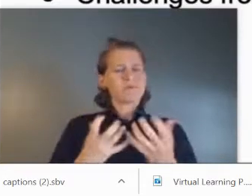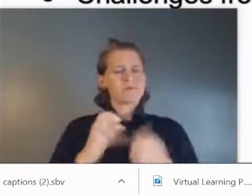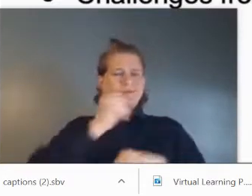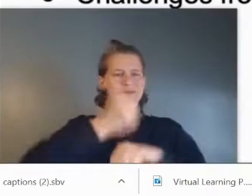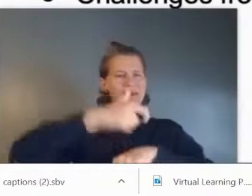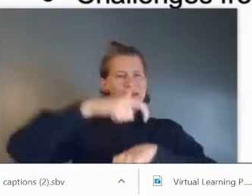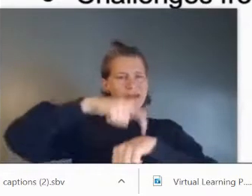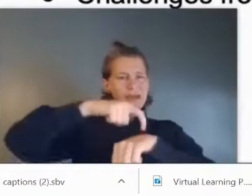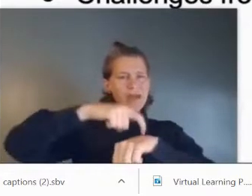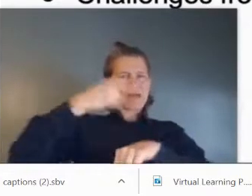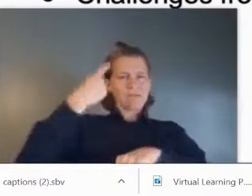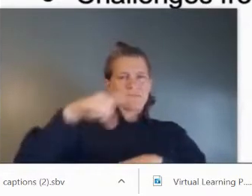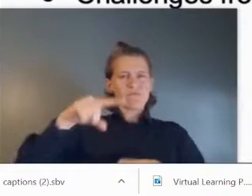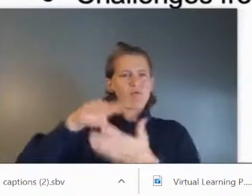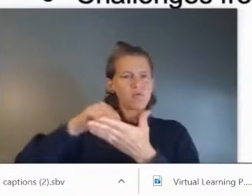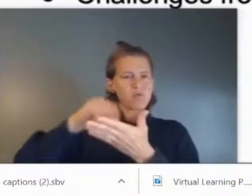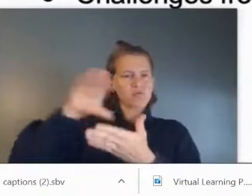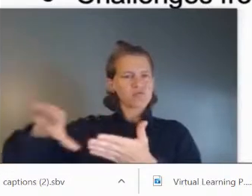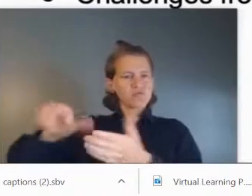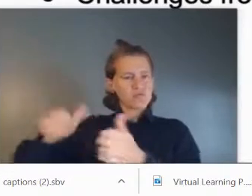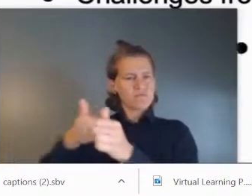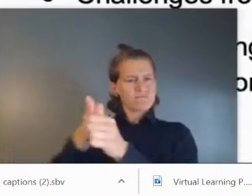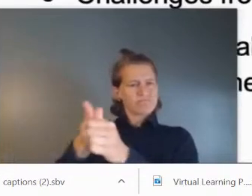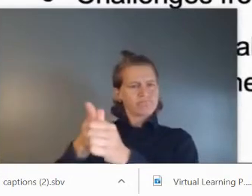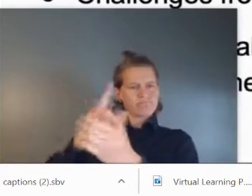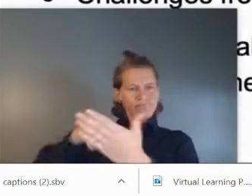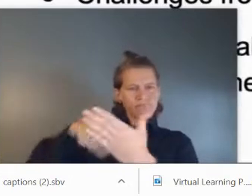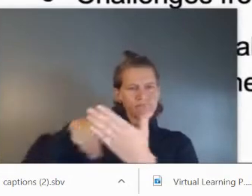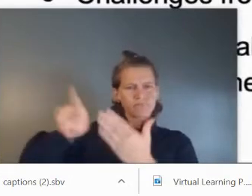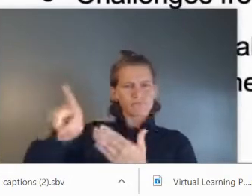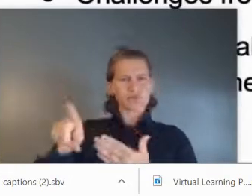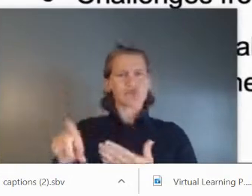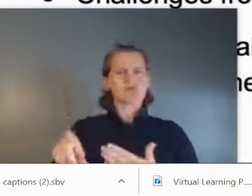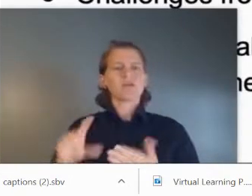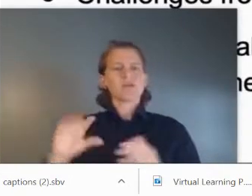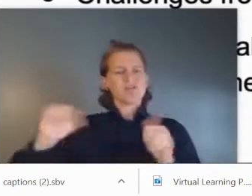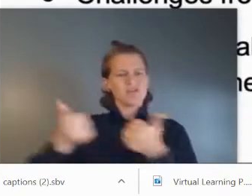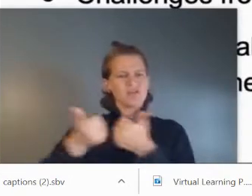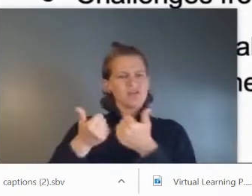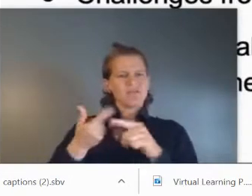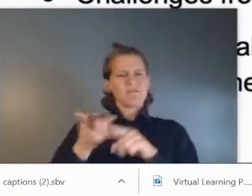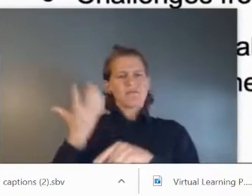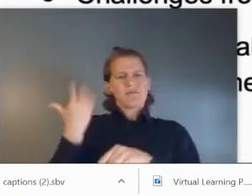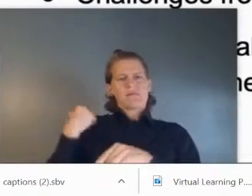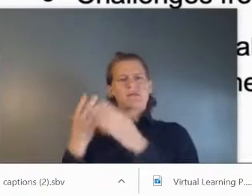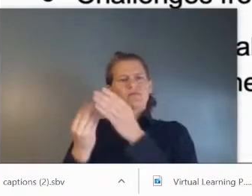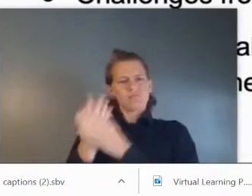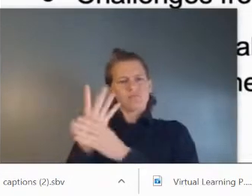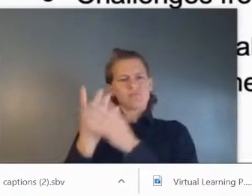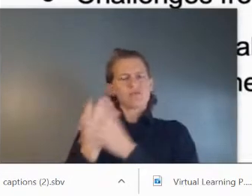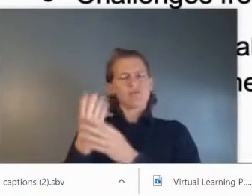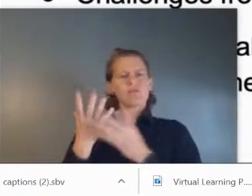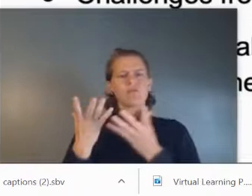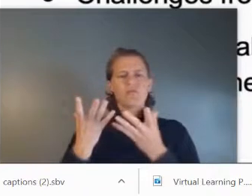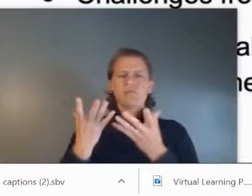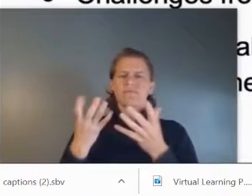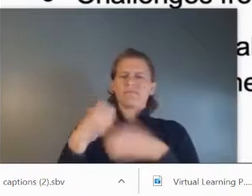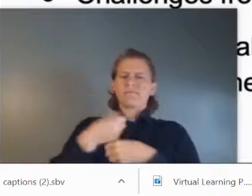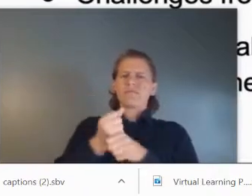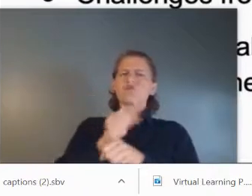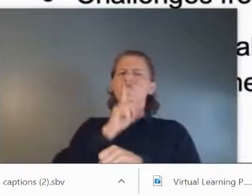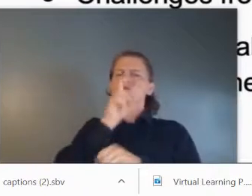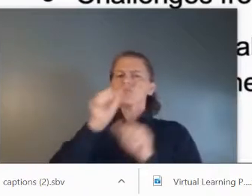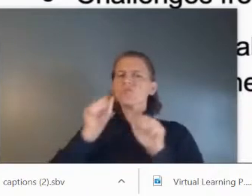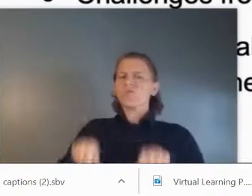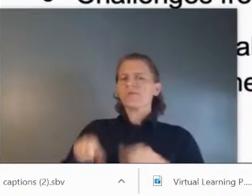intentional about addressing those challenges. And we wanted to be sure that we provided a balanced number of